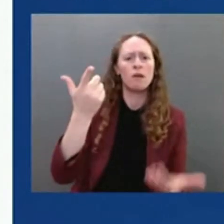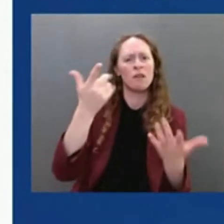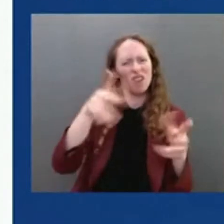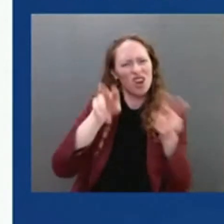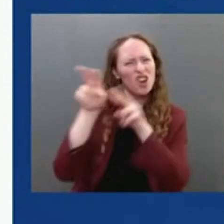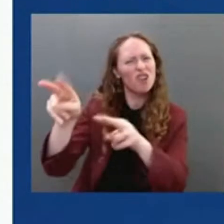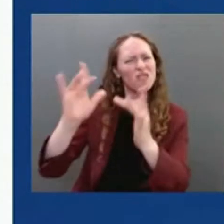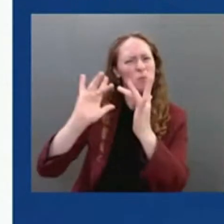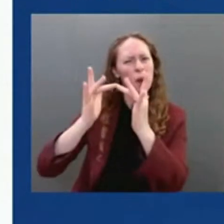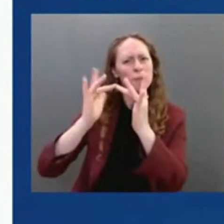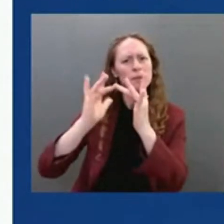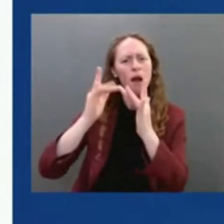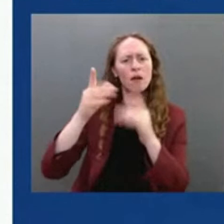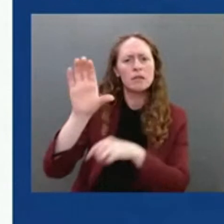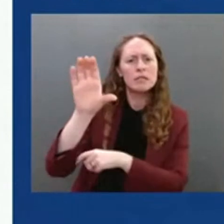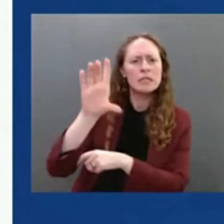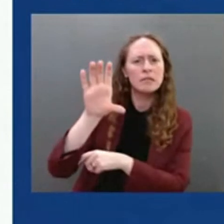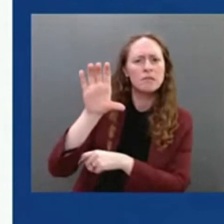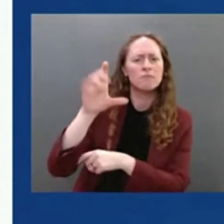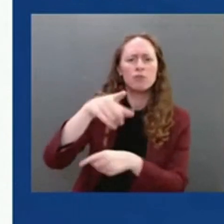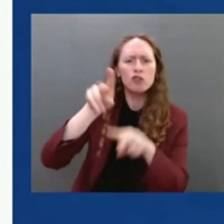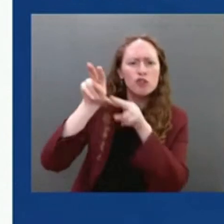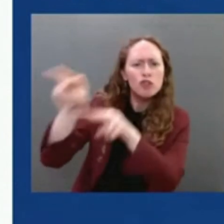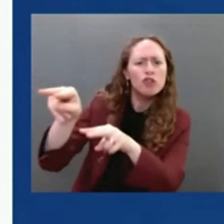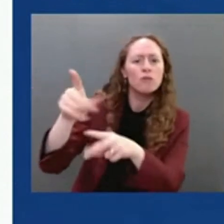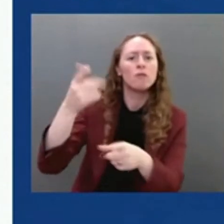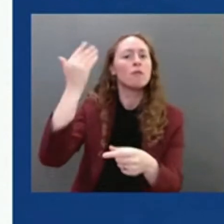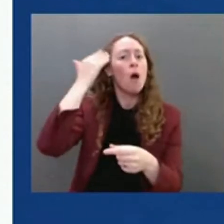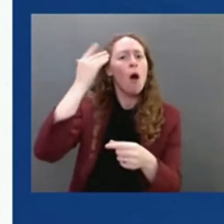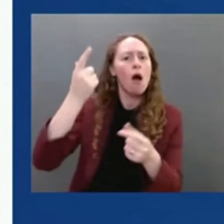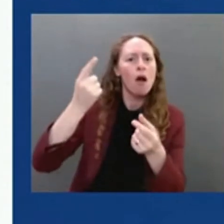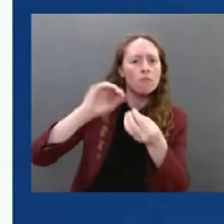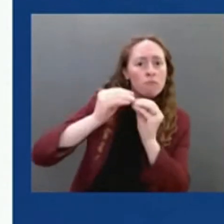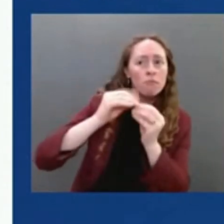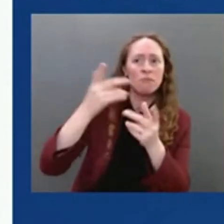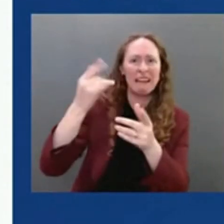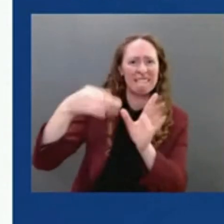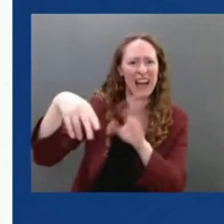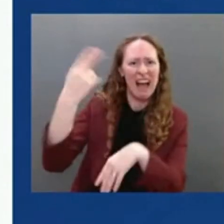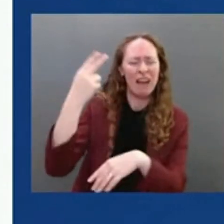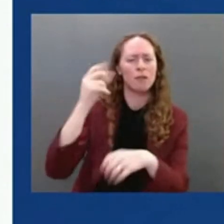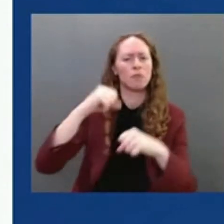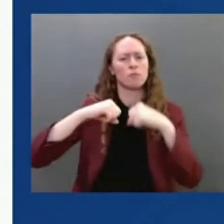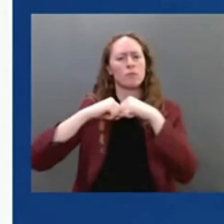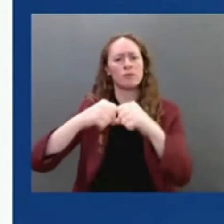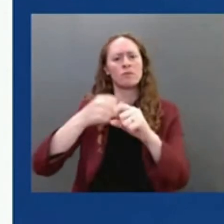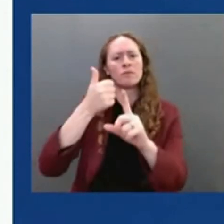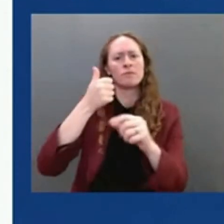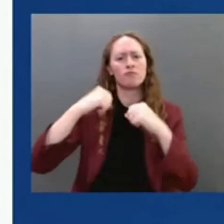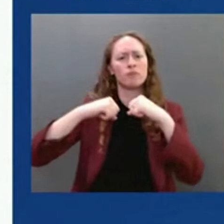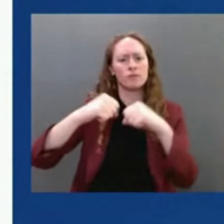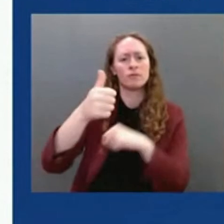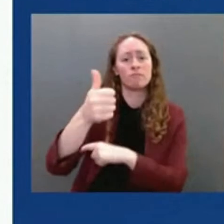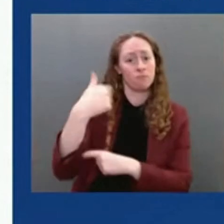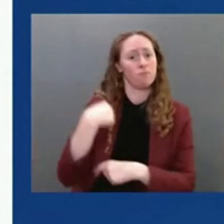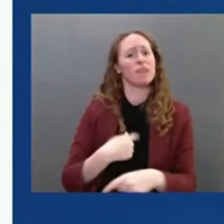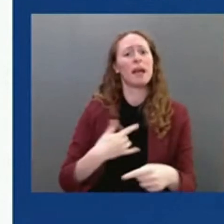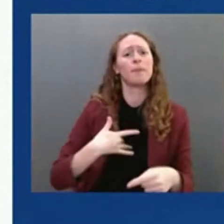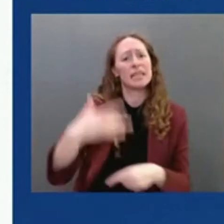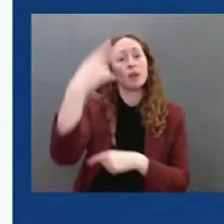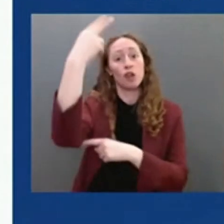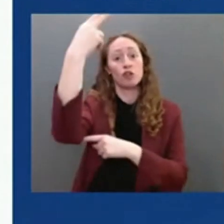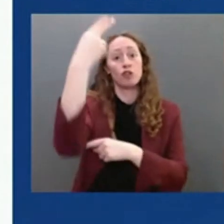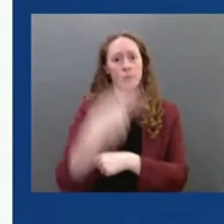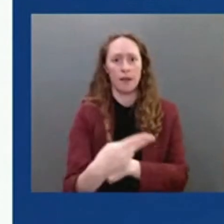update COVID levels every week on Thursday. Last week, CDC reported 32% of the US population is